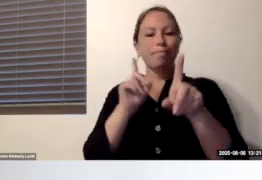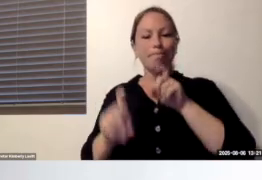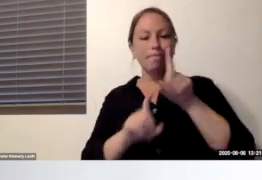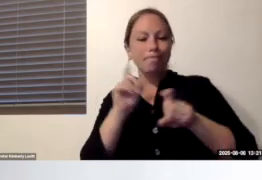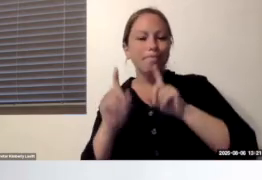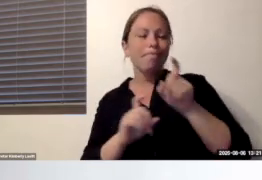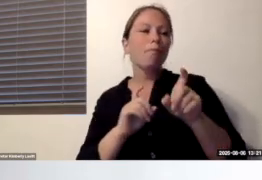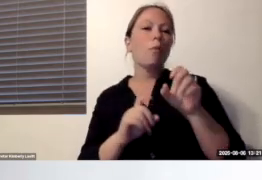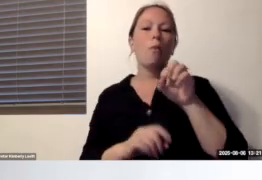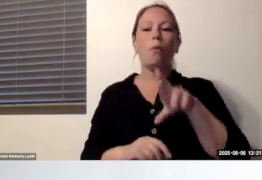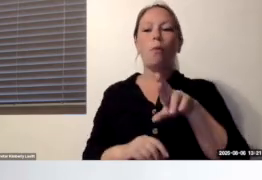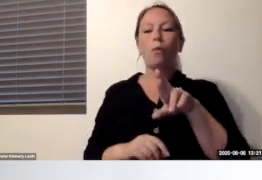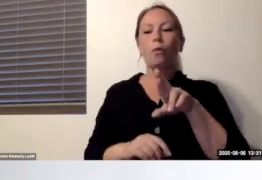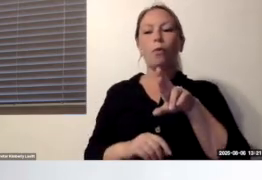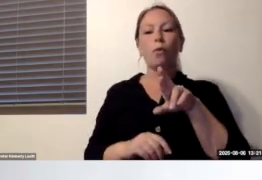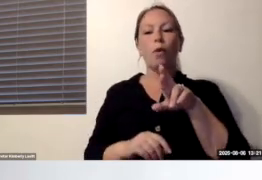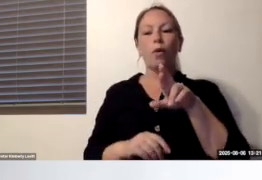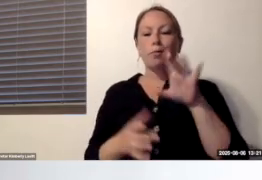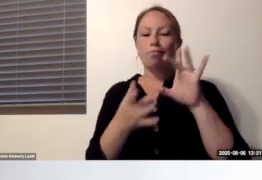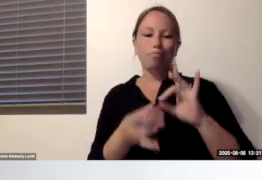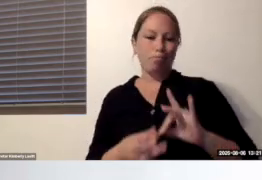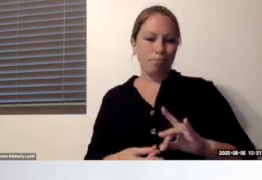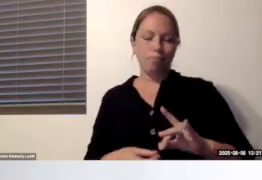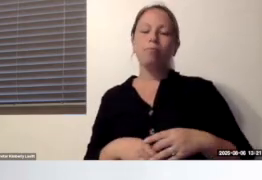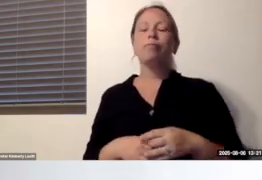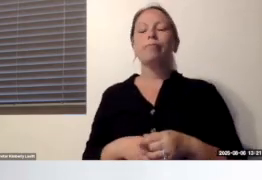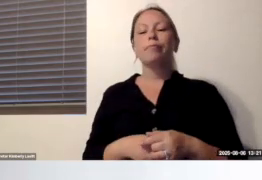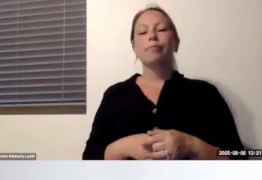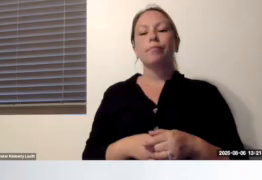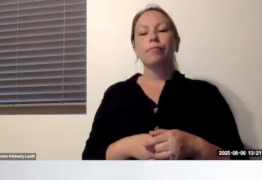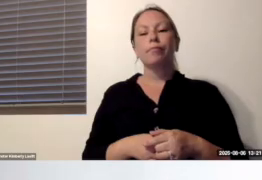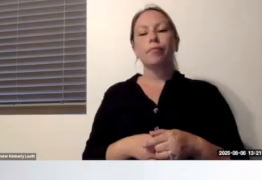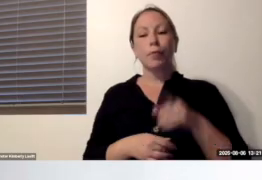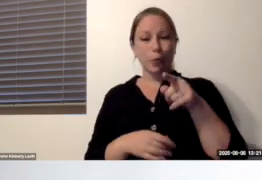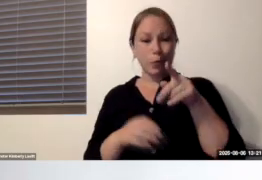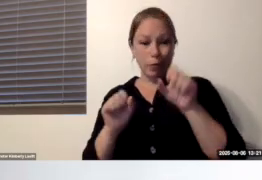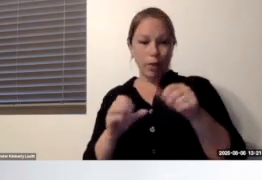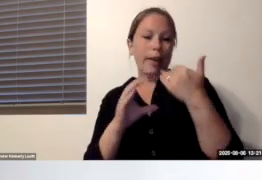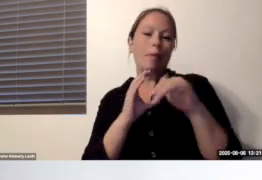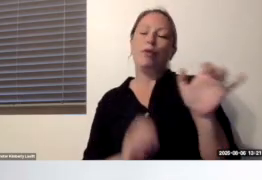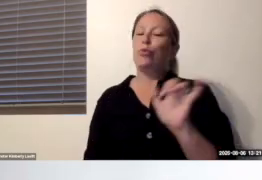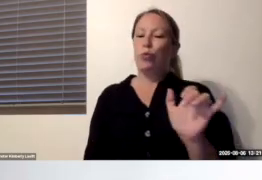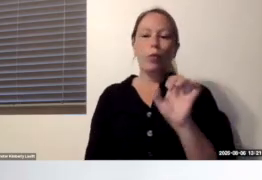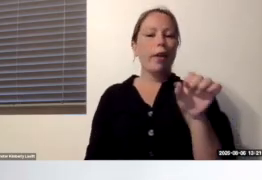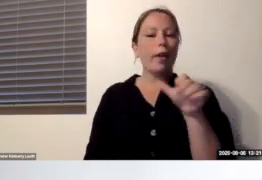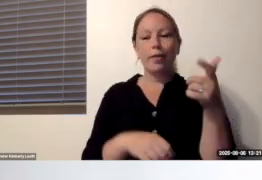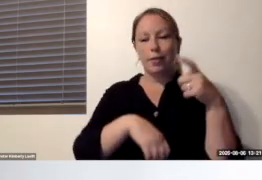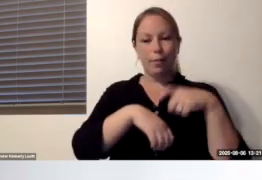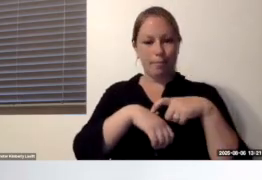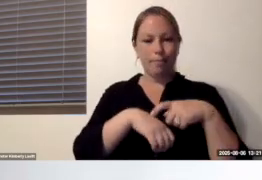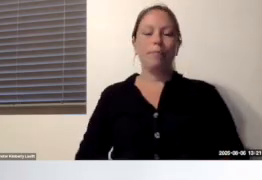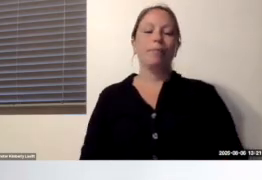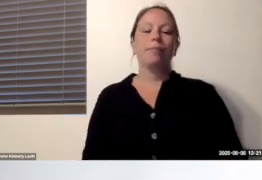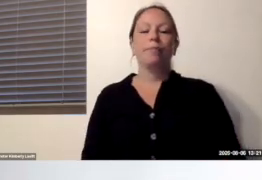or make a comment, and you may email us at any time.